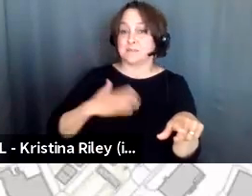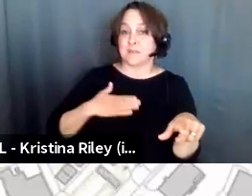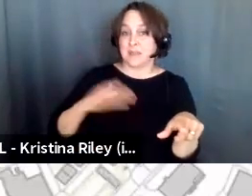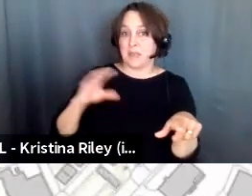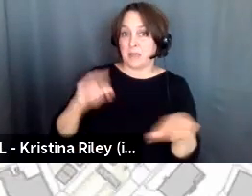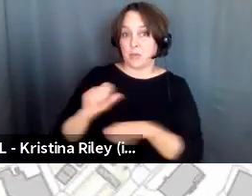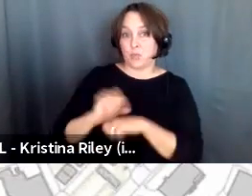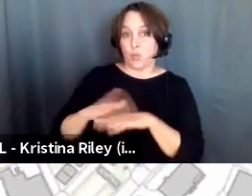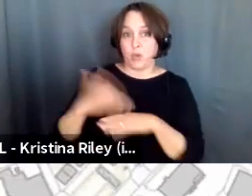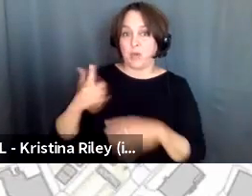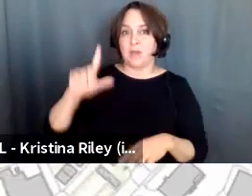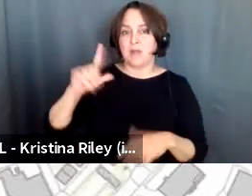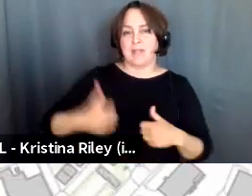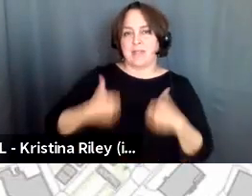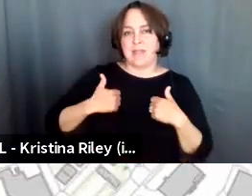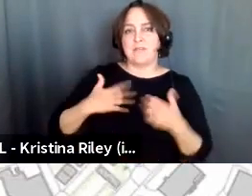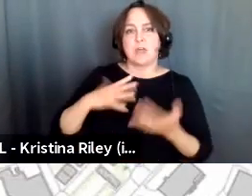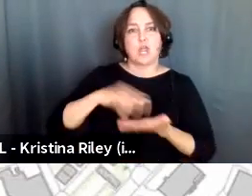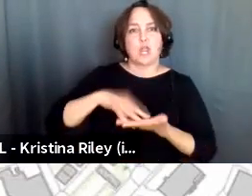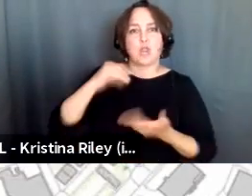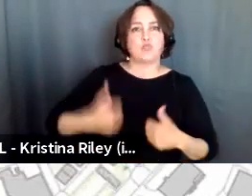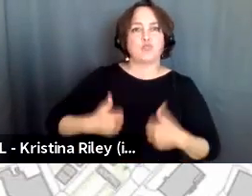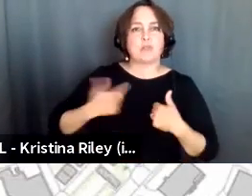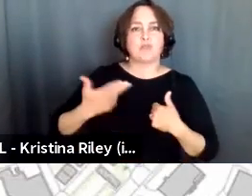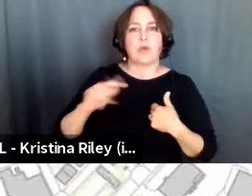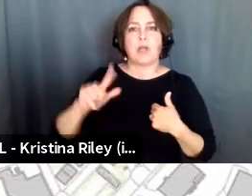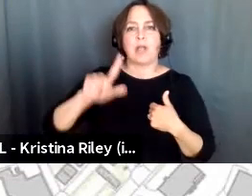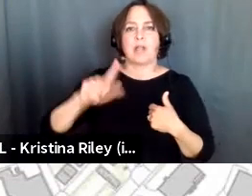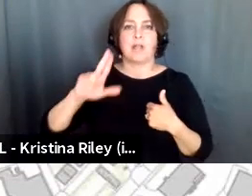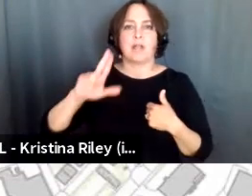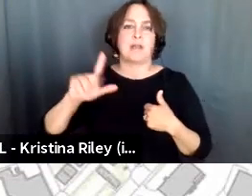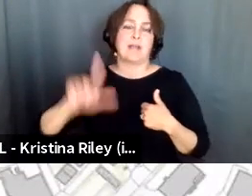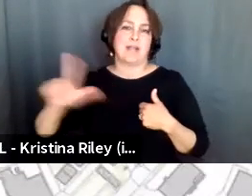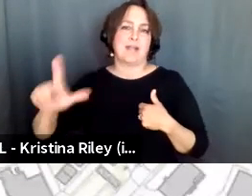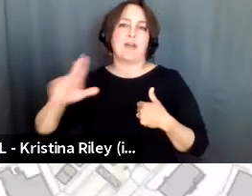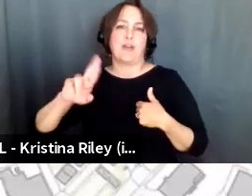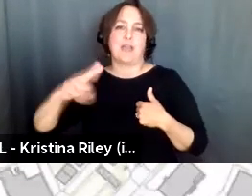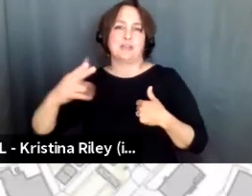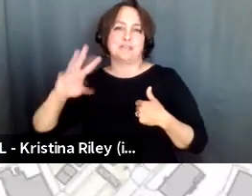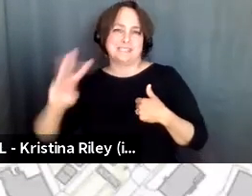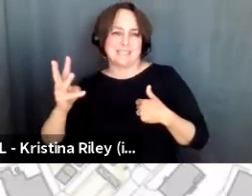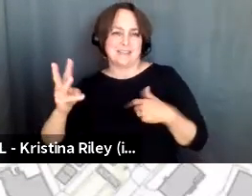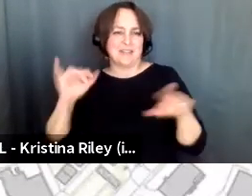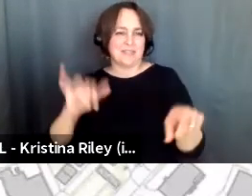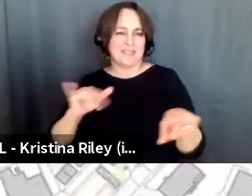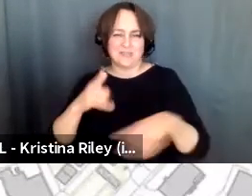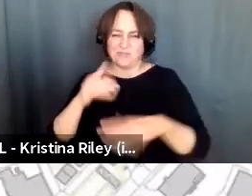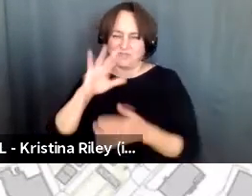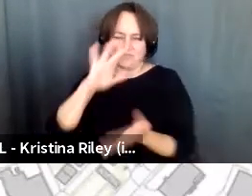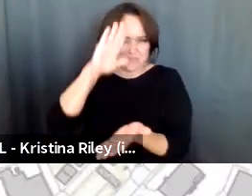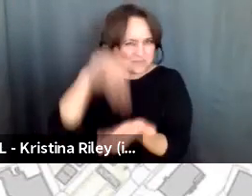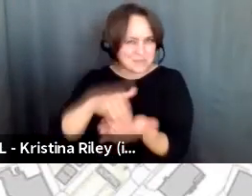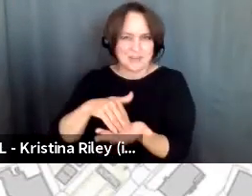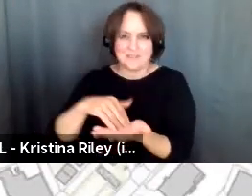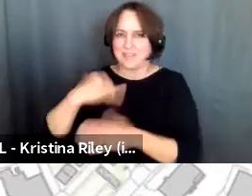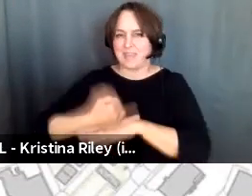Living Residence Hall number 6 right here. It is set on the campus green, so it's right in the heart of the campus and